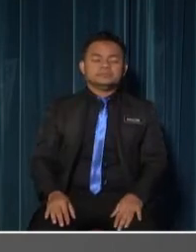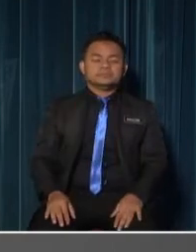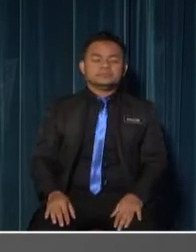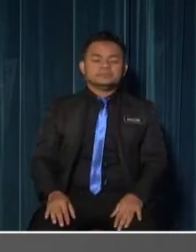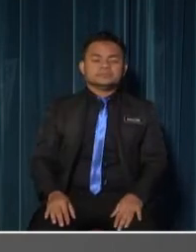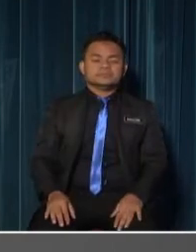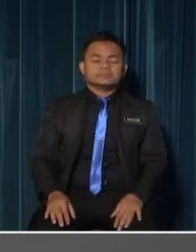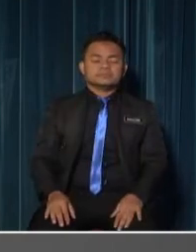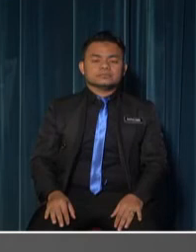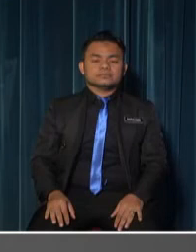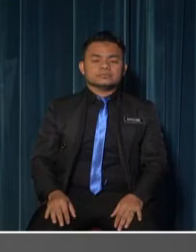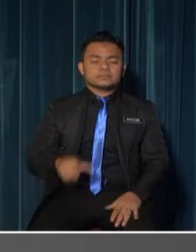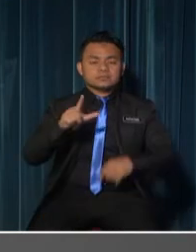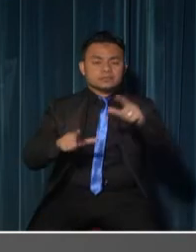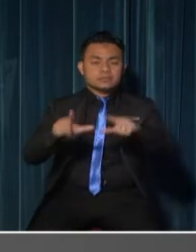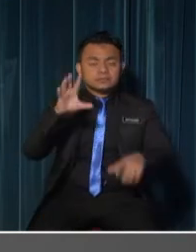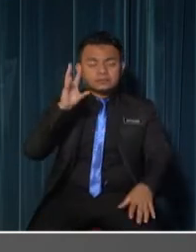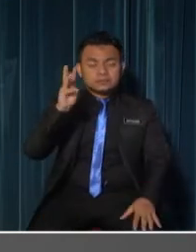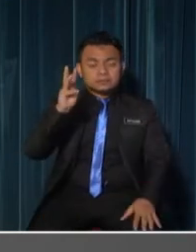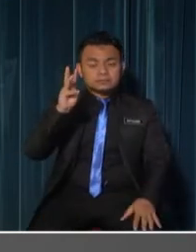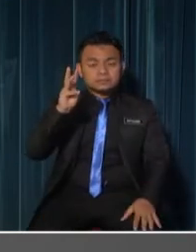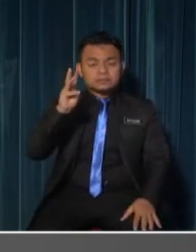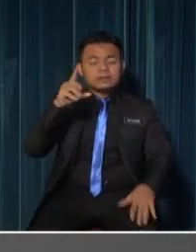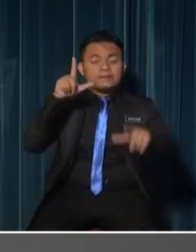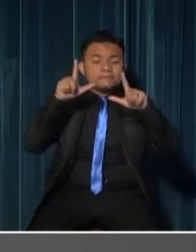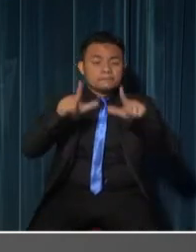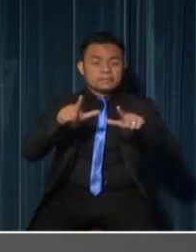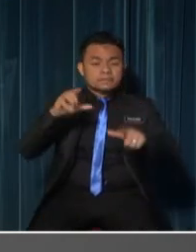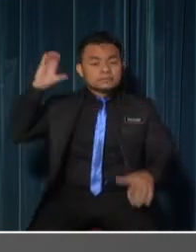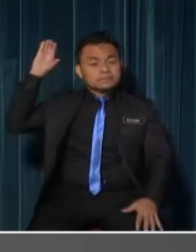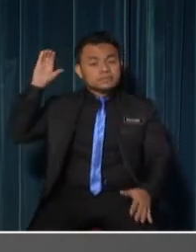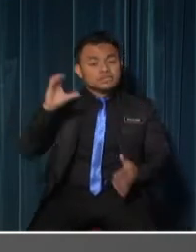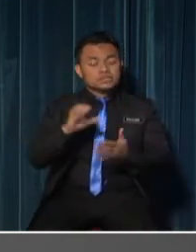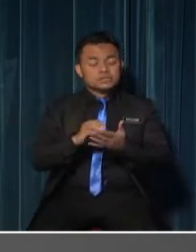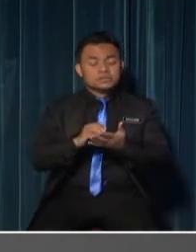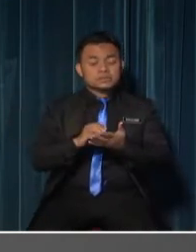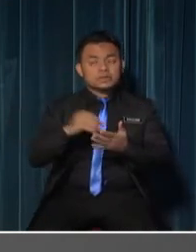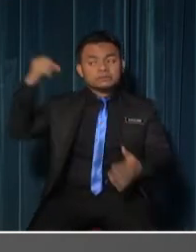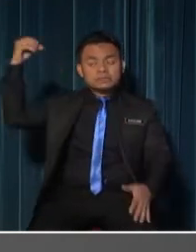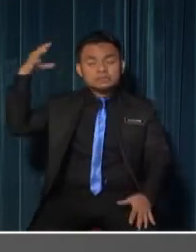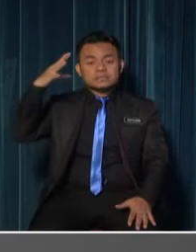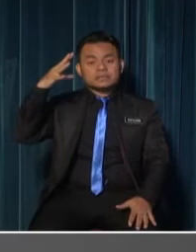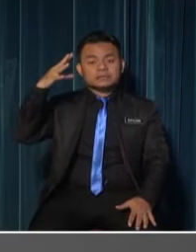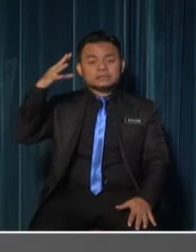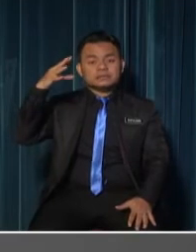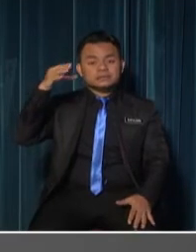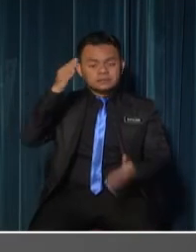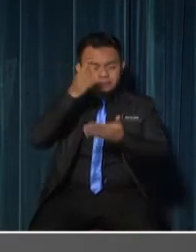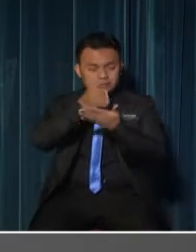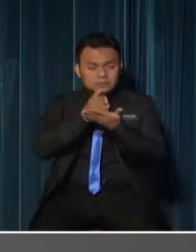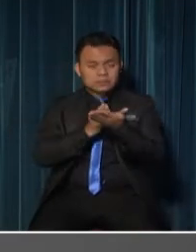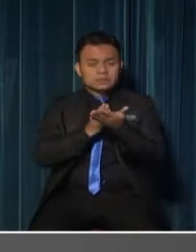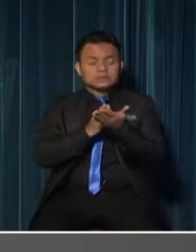Step 6. Paste the picture of the sun at the center of the model